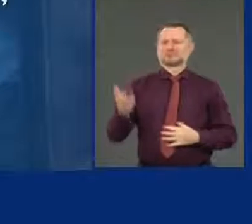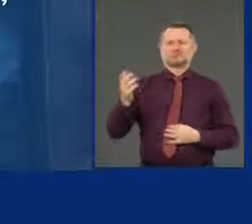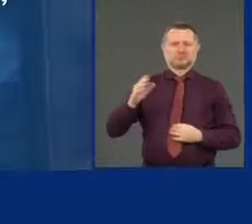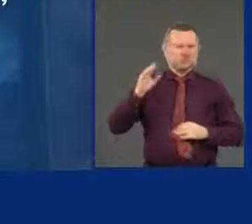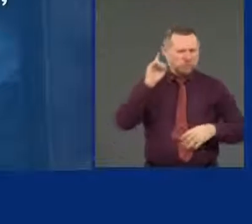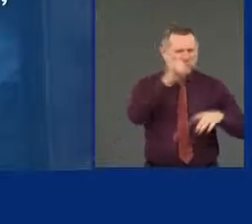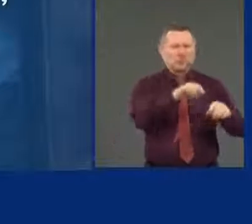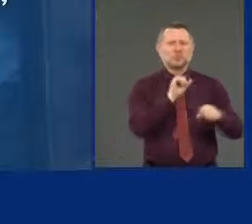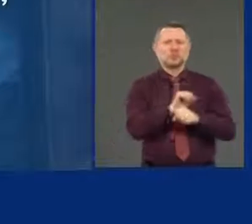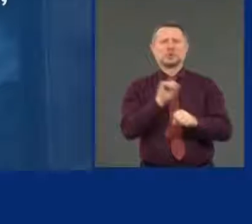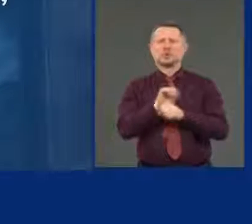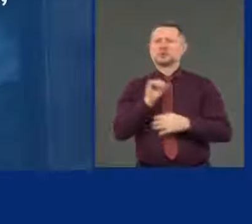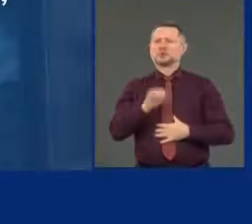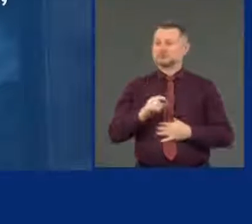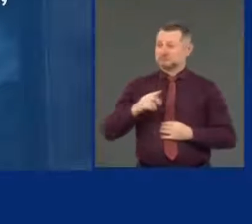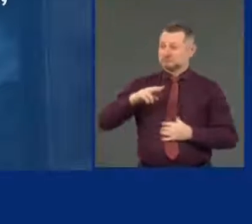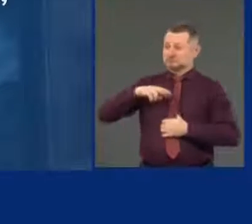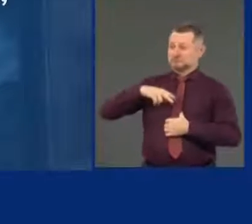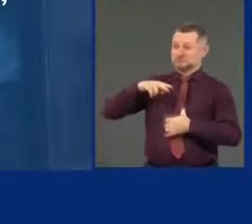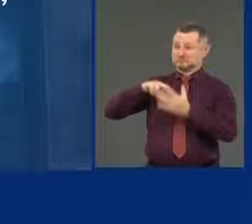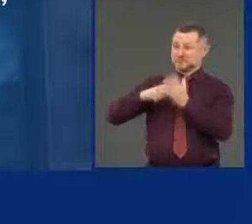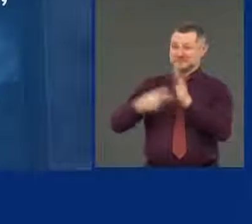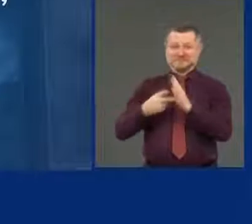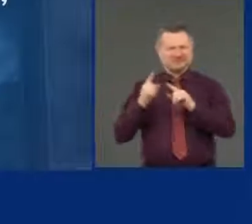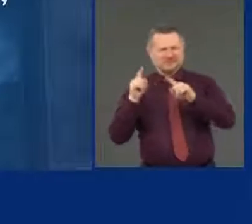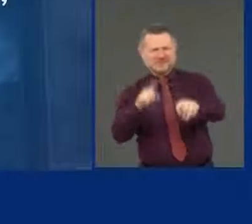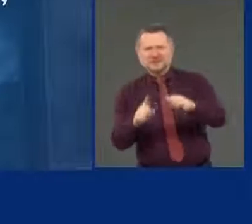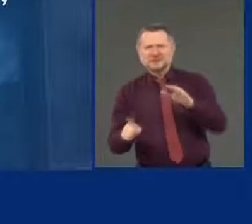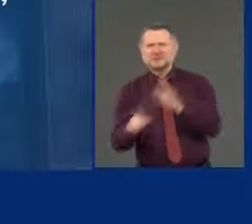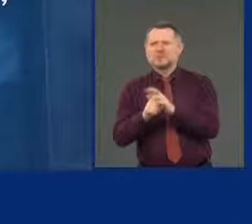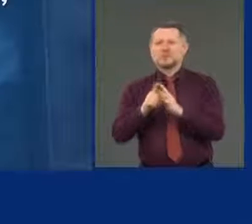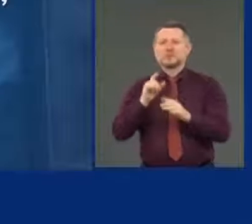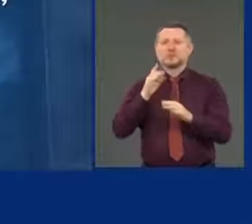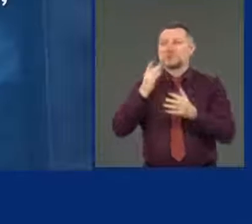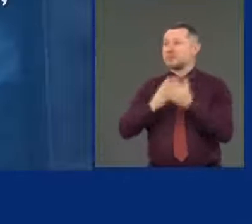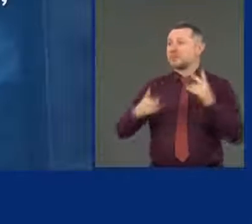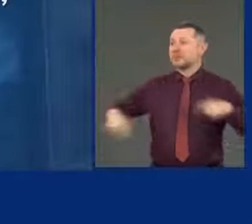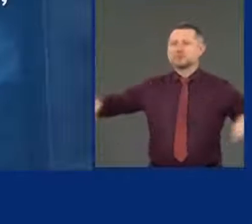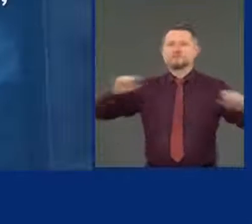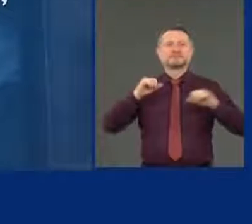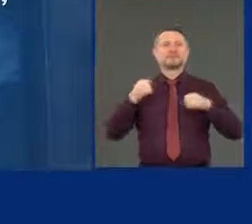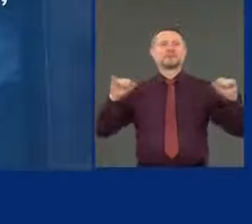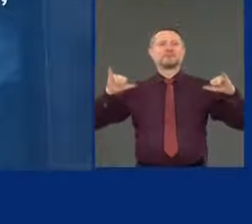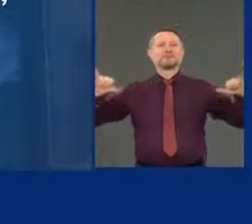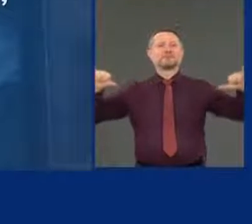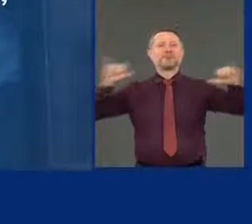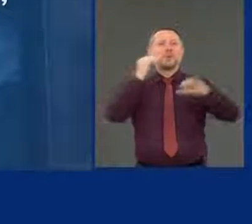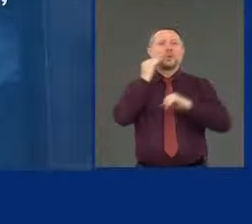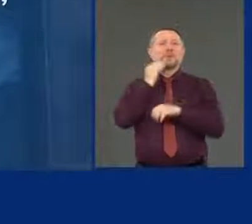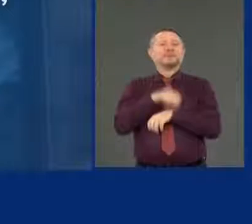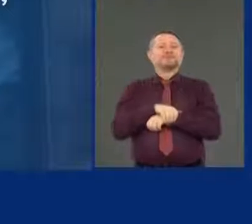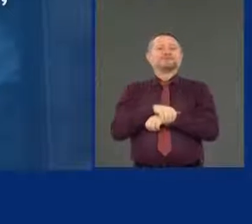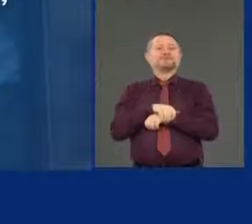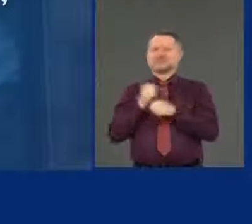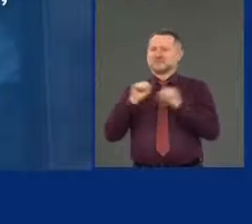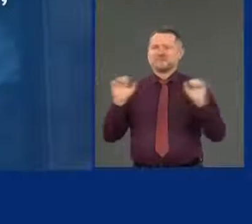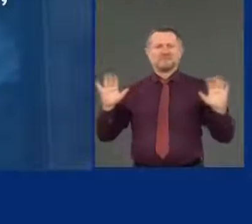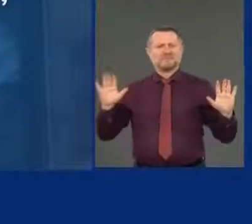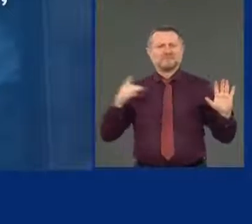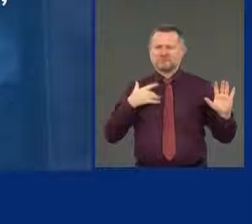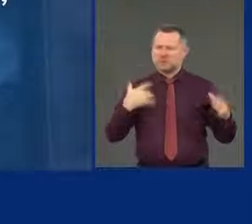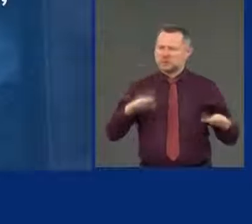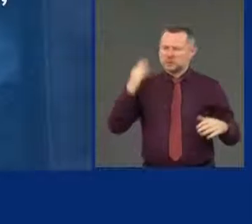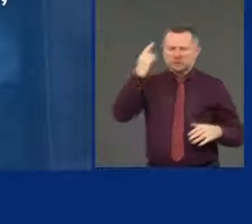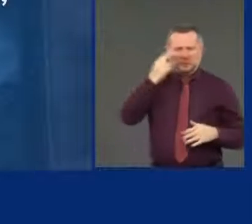so others could stay home and be safe. And I bear heavy the responsibility